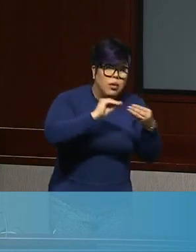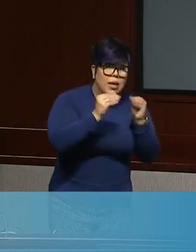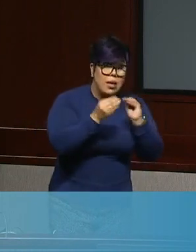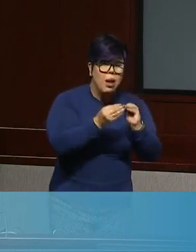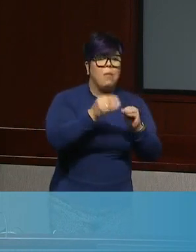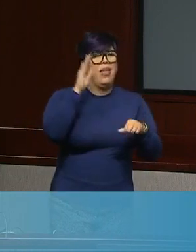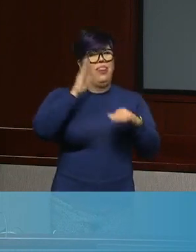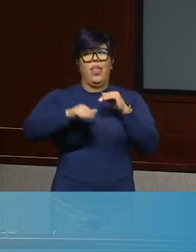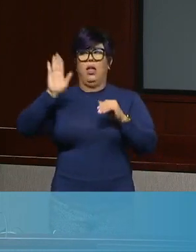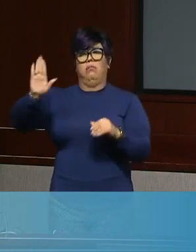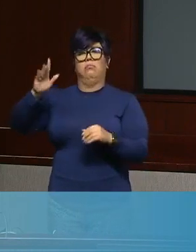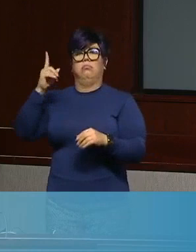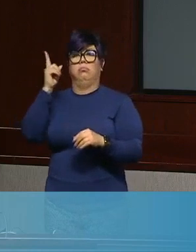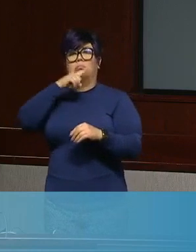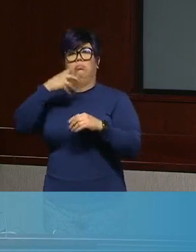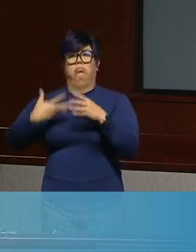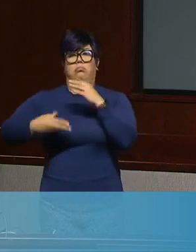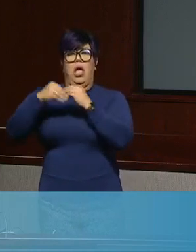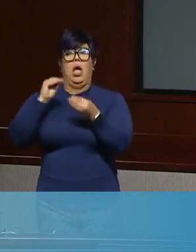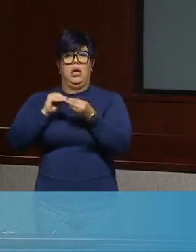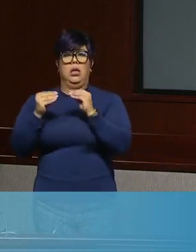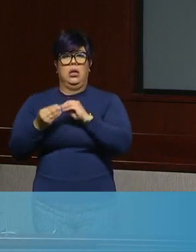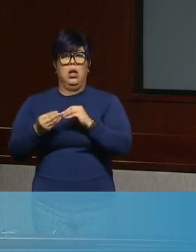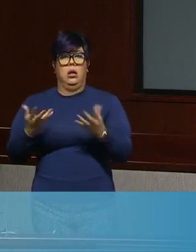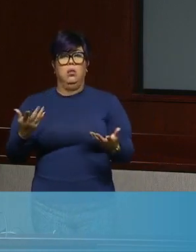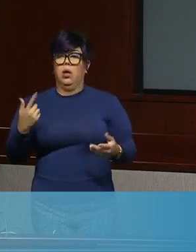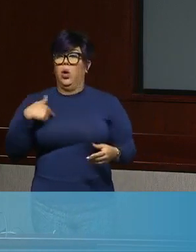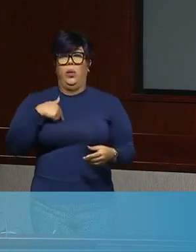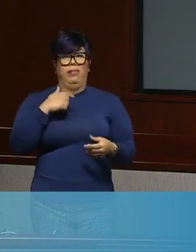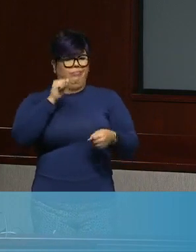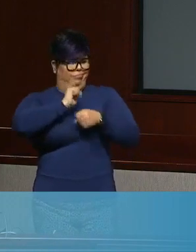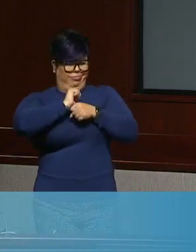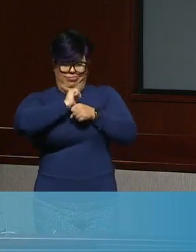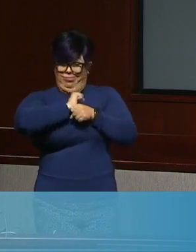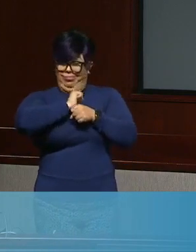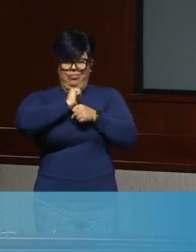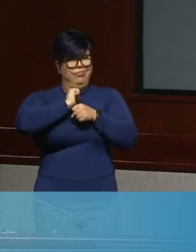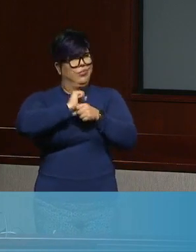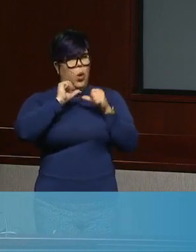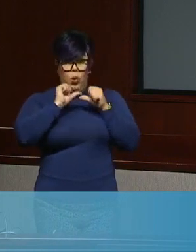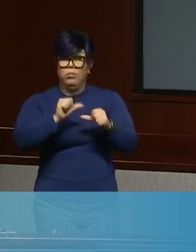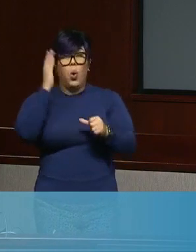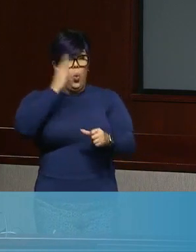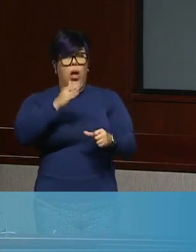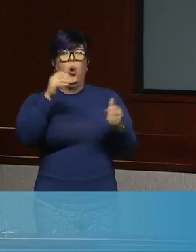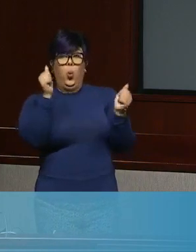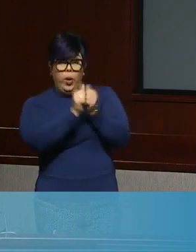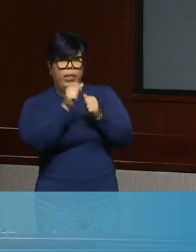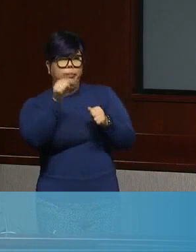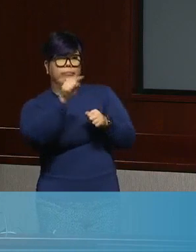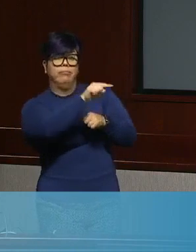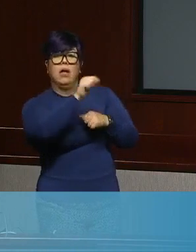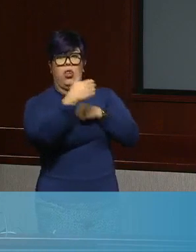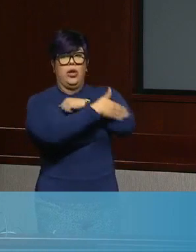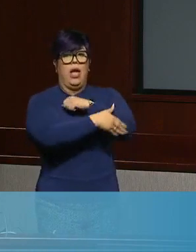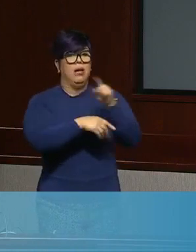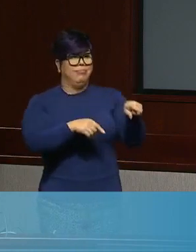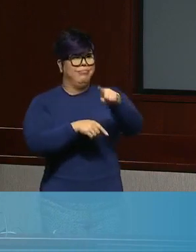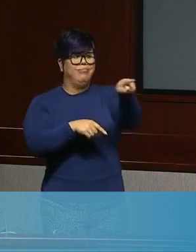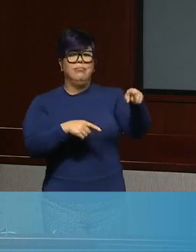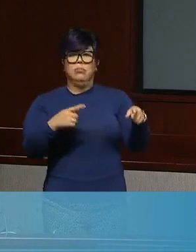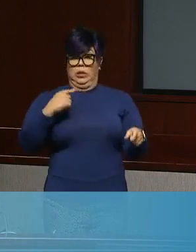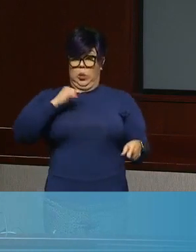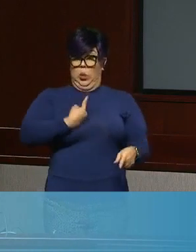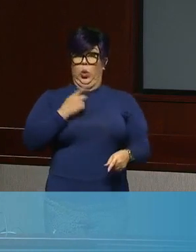by, and we will be working very, very hard as a county, working with other counties in the state. Virtually every other county is in the same